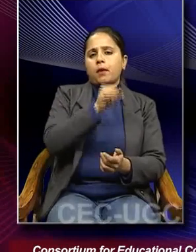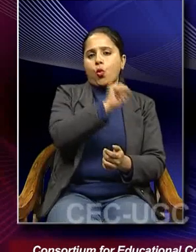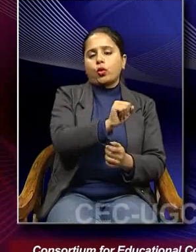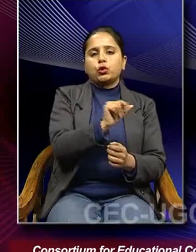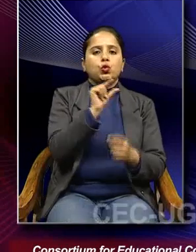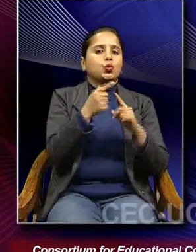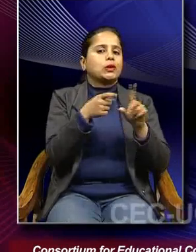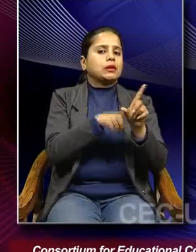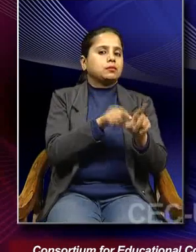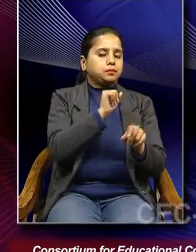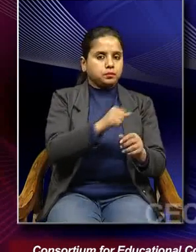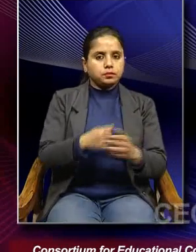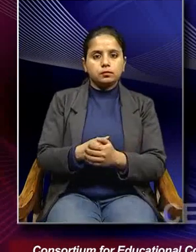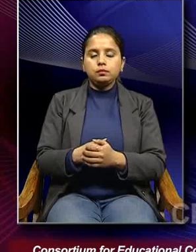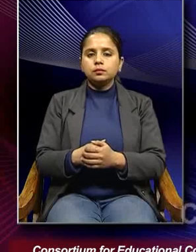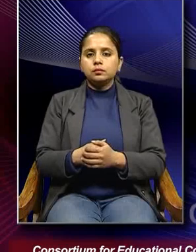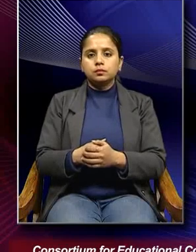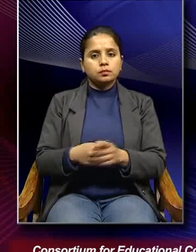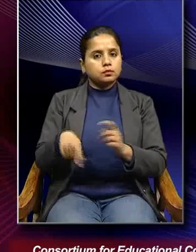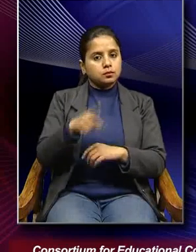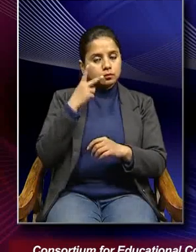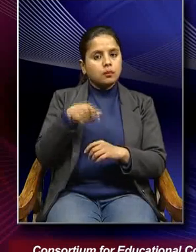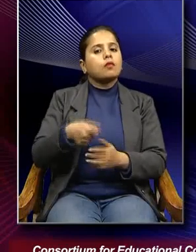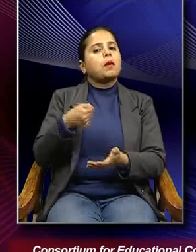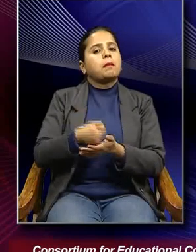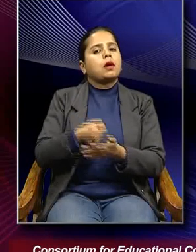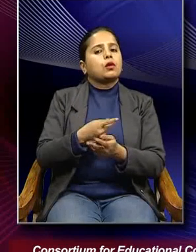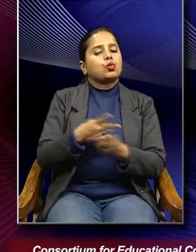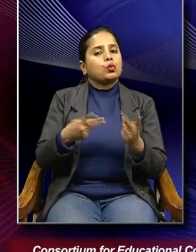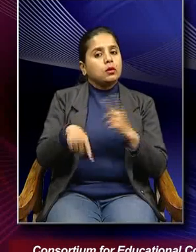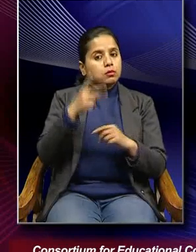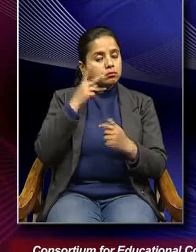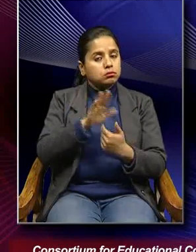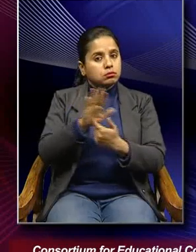utility. That is the basic way of